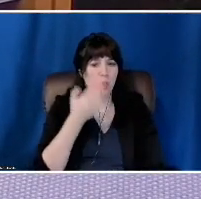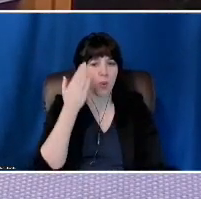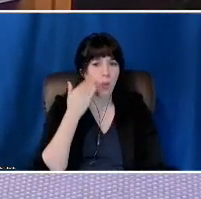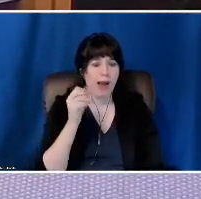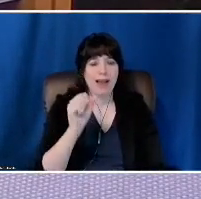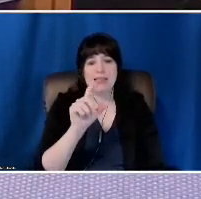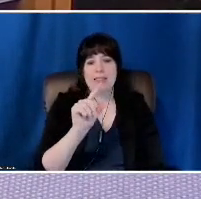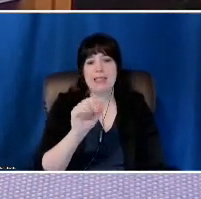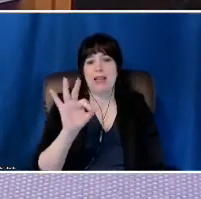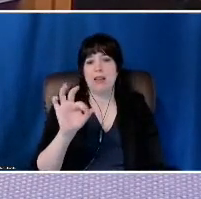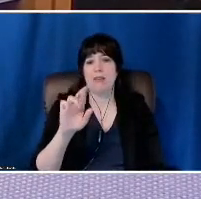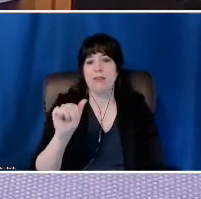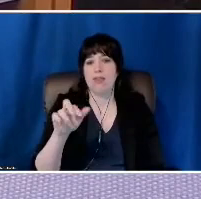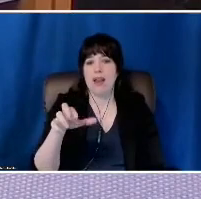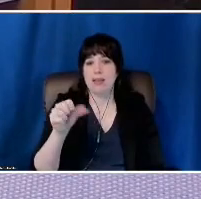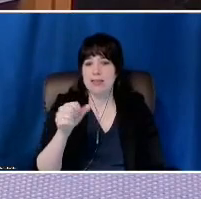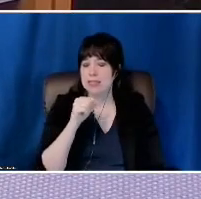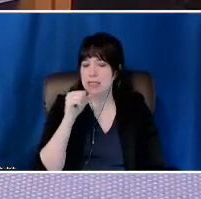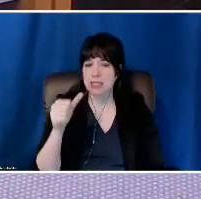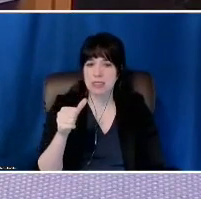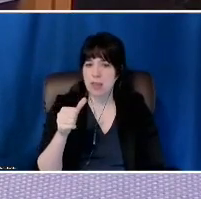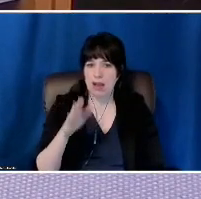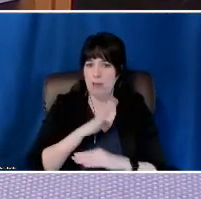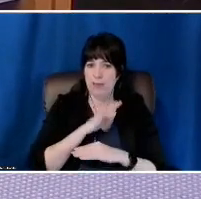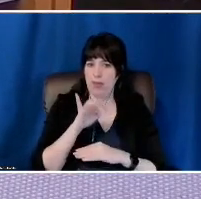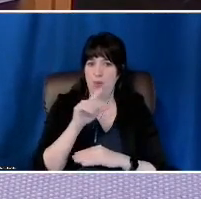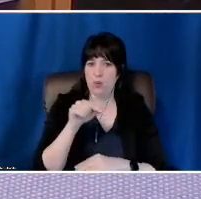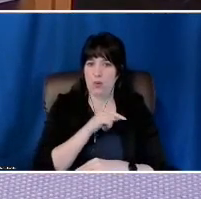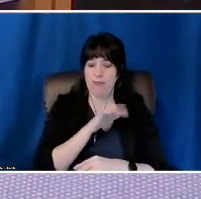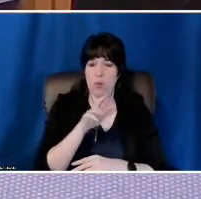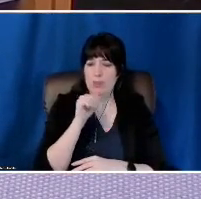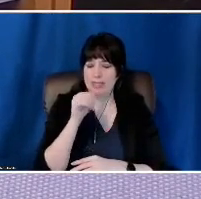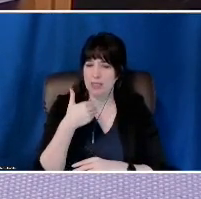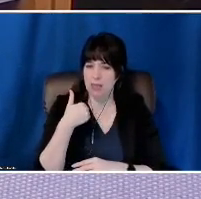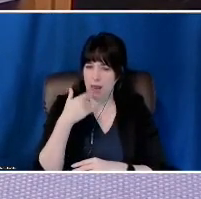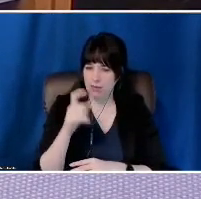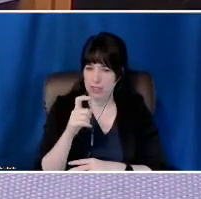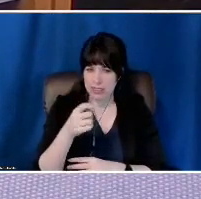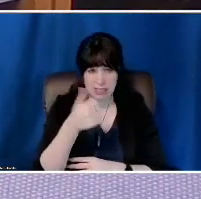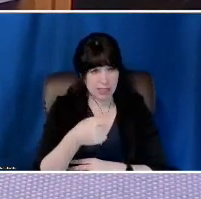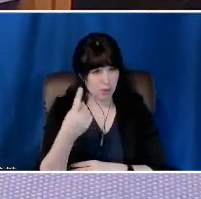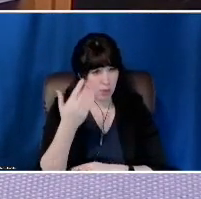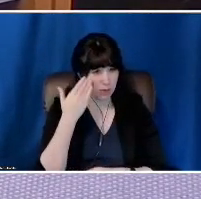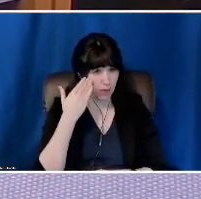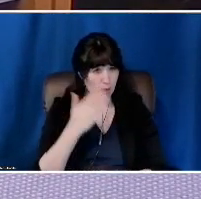the qualifications or didn't have the need. Does anyone know?